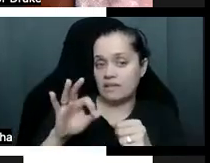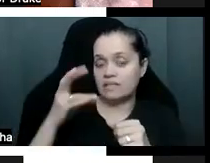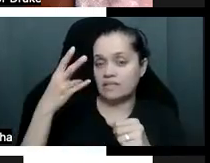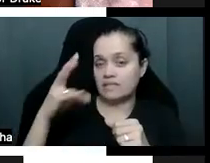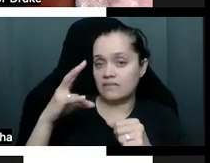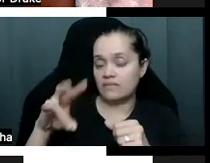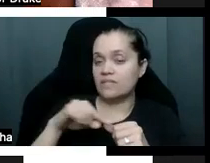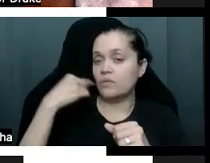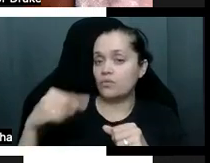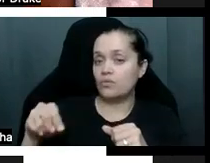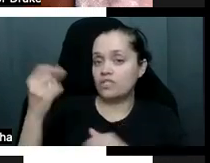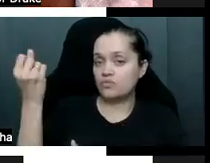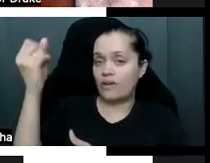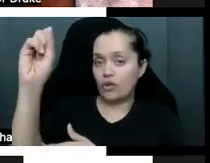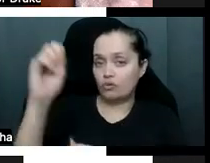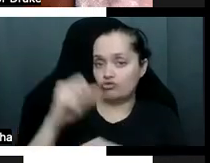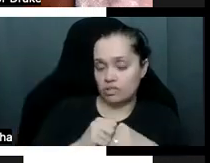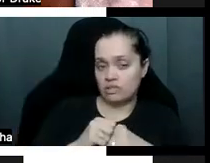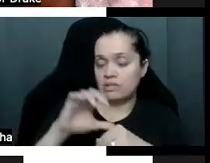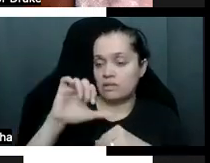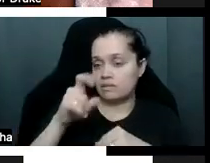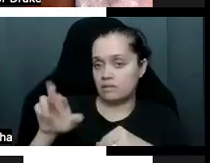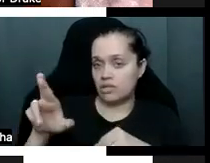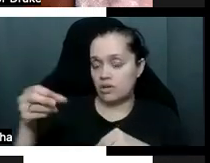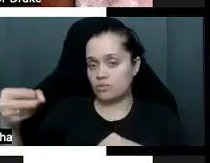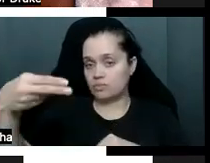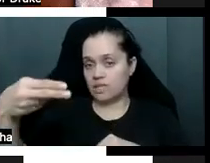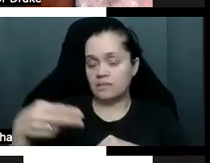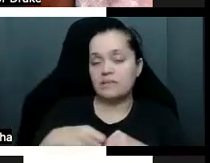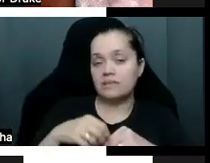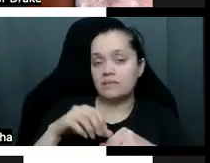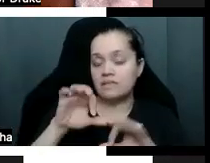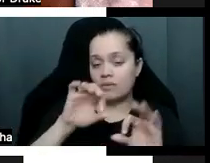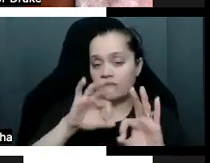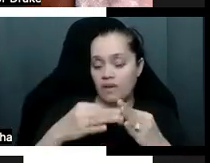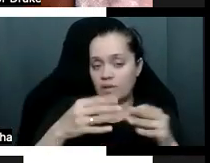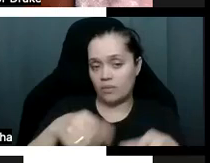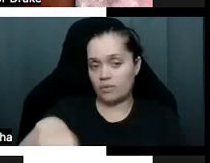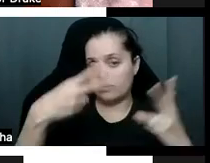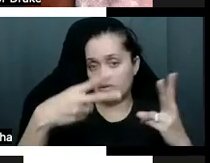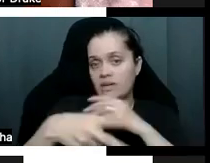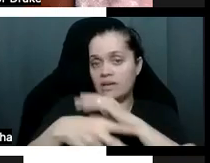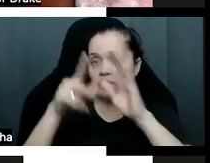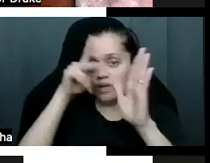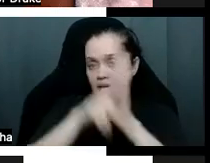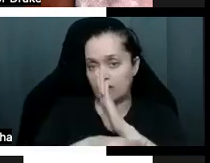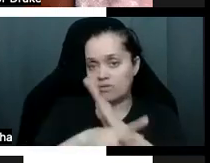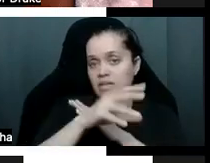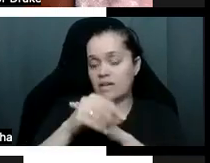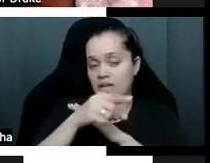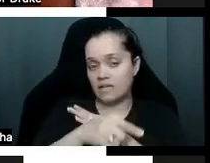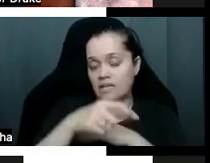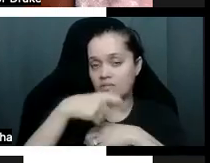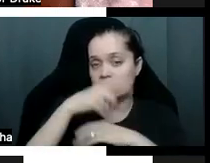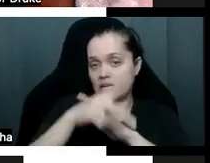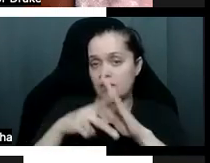Russian Revolution. And the Tsar was overthrown. The Tsar and his family were taken away and killed. And it was time